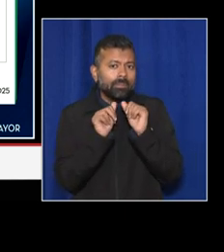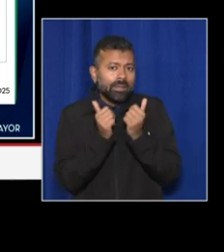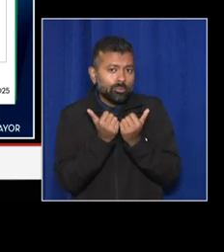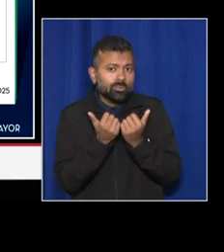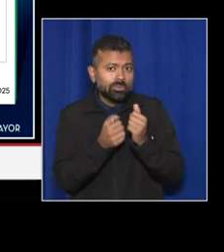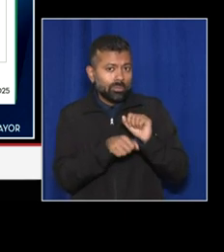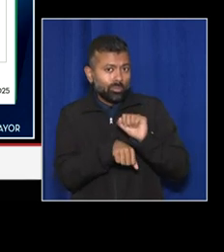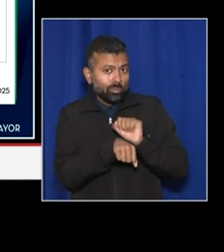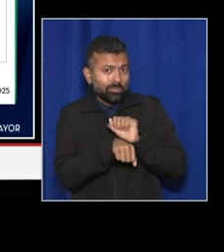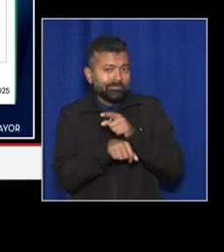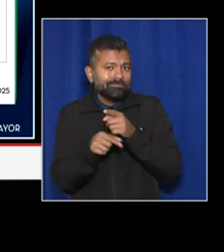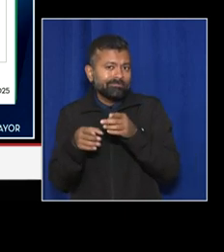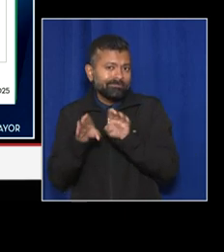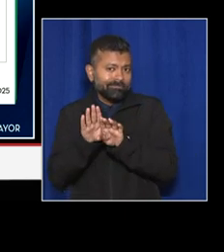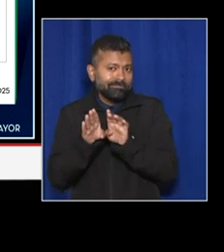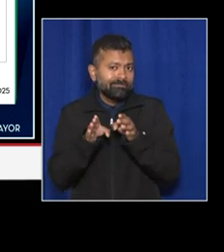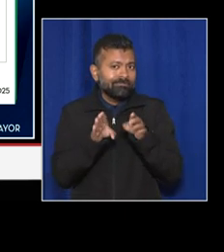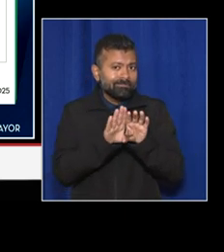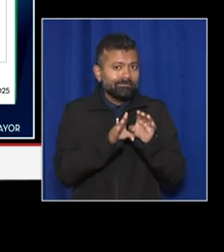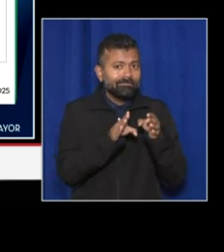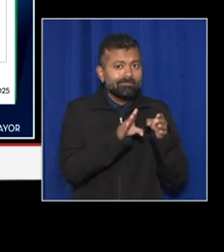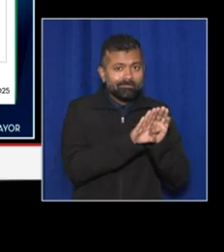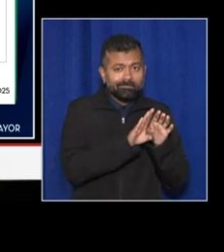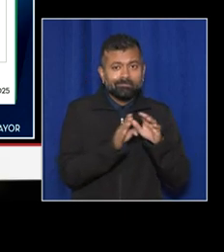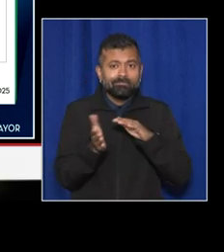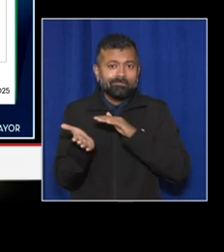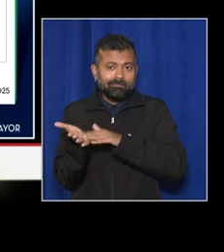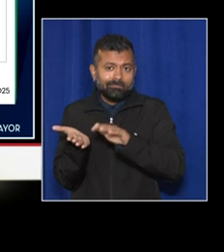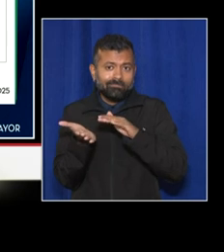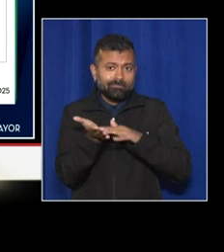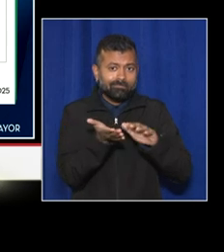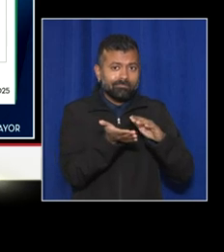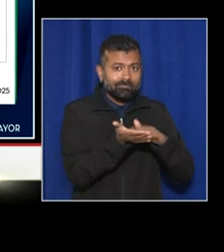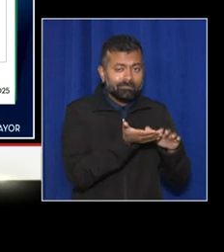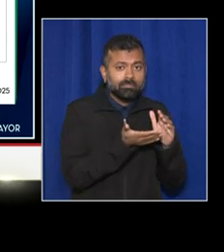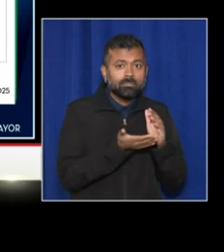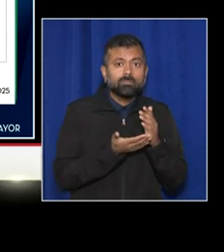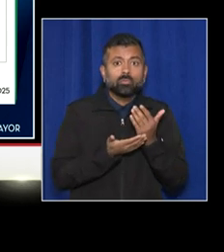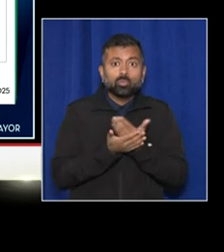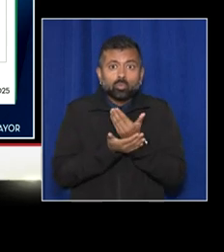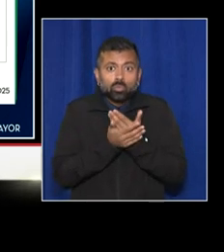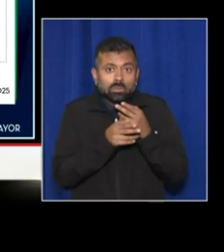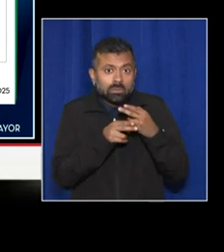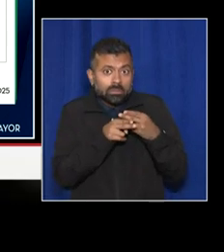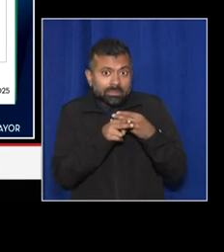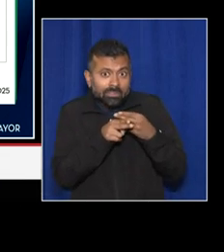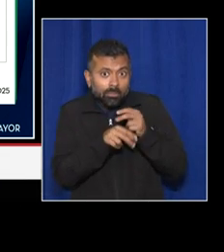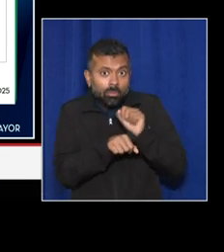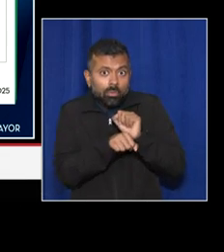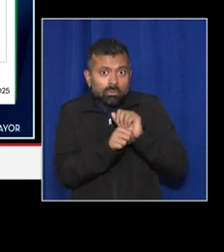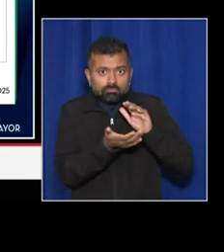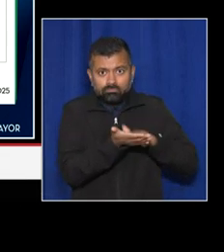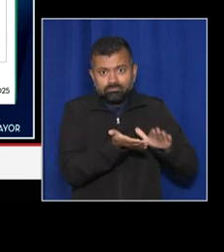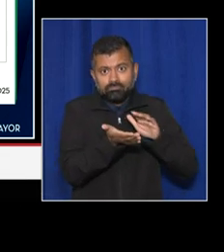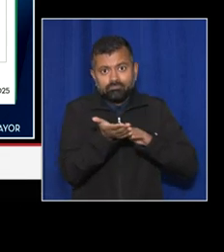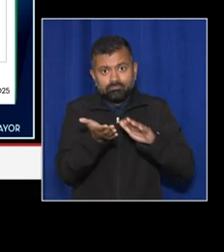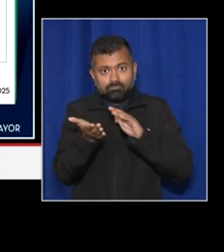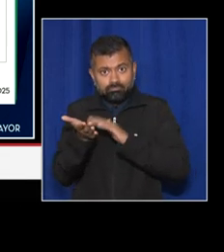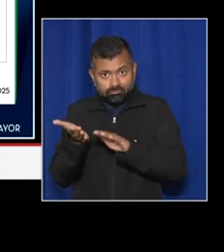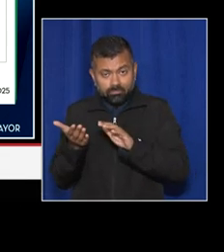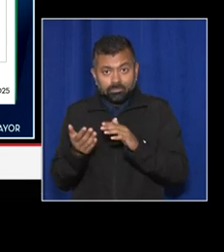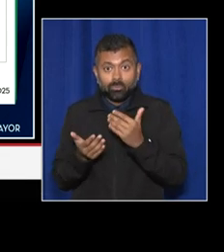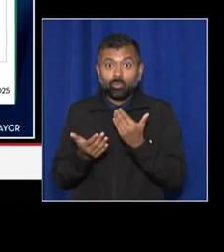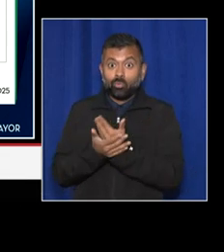terminated, some probationary employees being terminated, and plans for other employees to